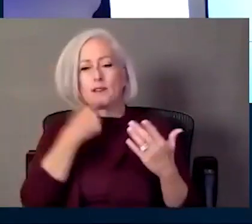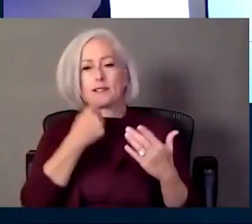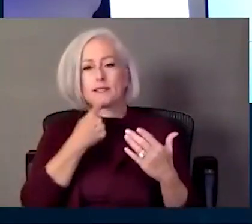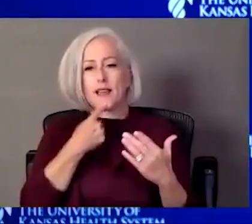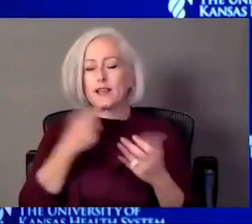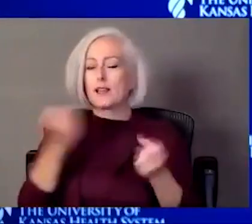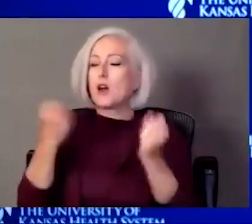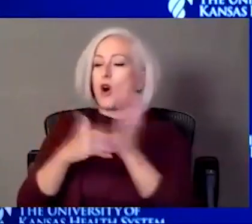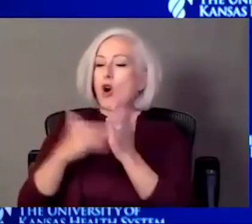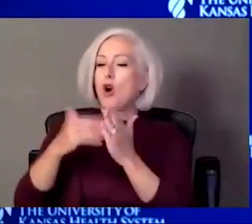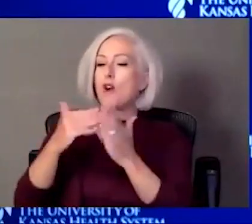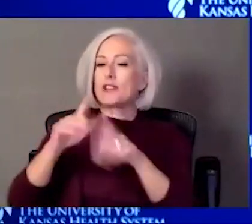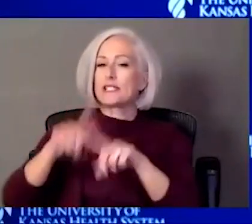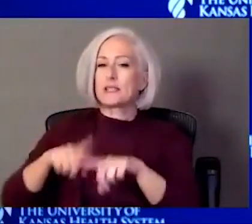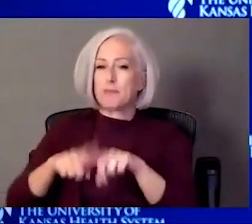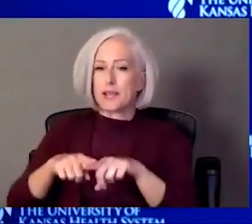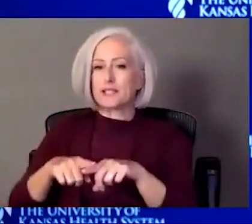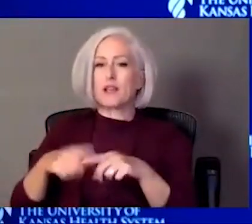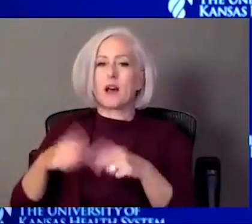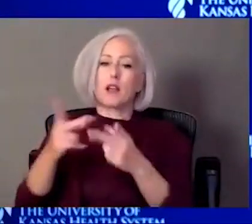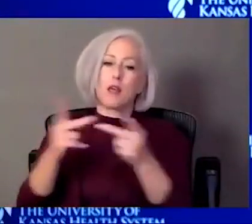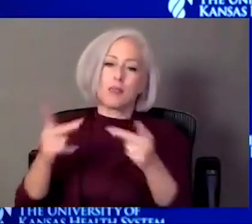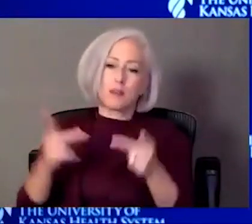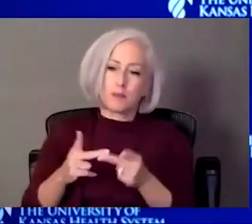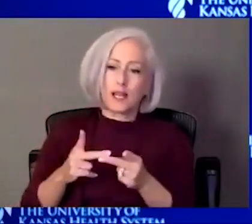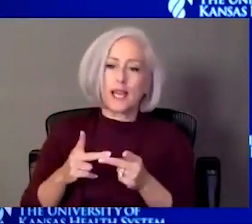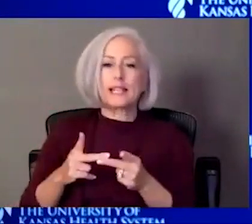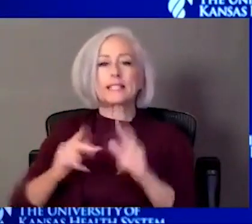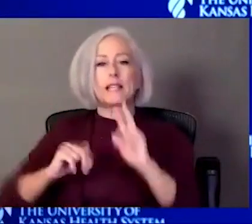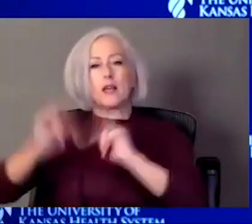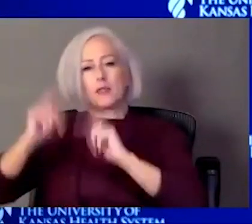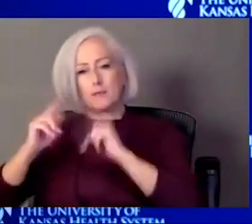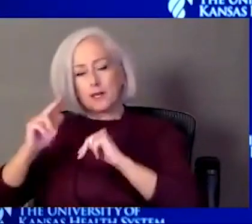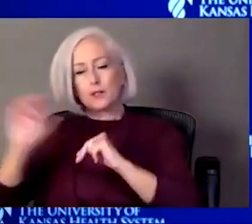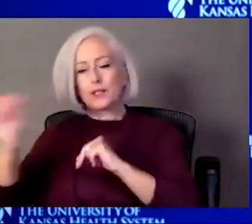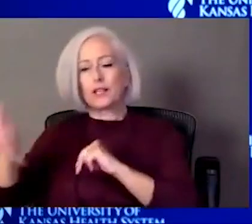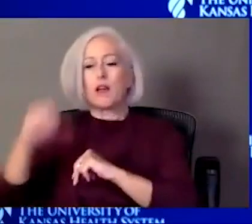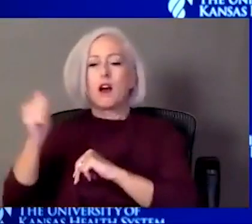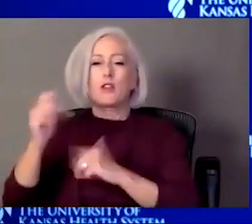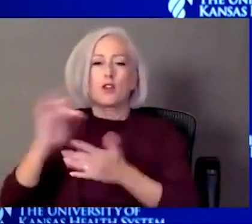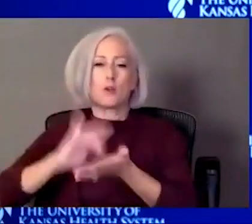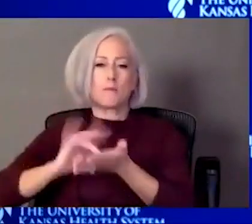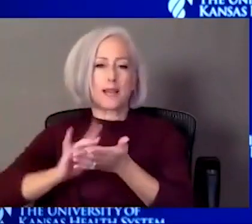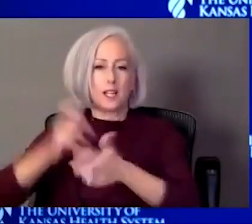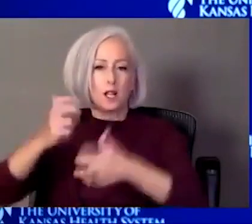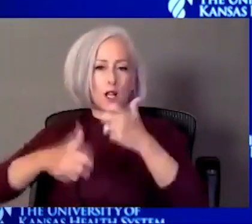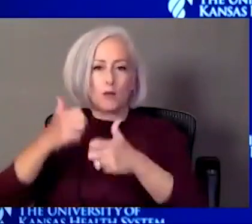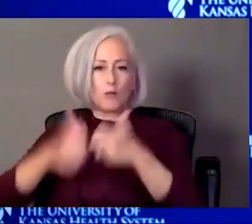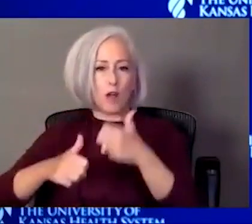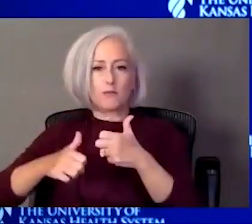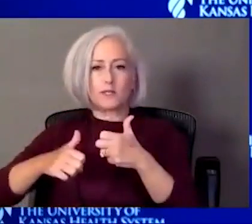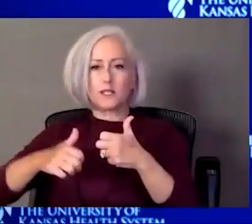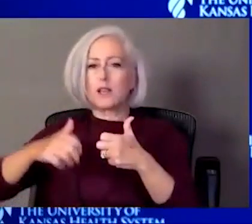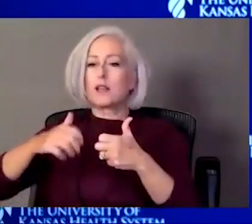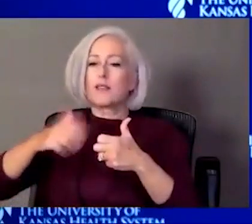in facilities. It can be due to other medical issues that may or may not have been exacerbated